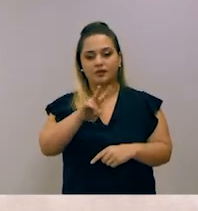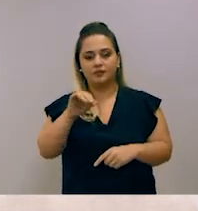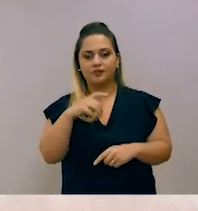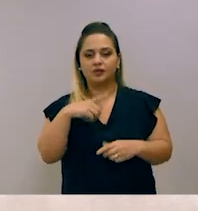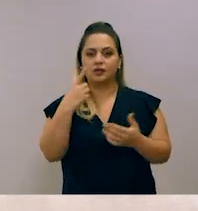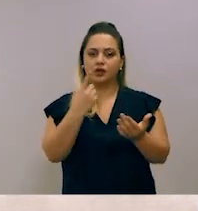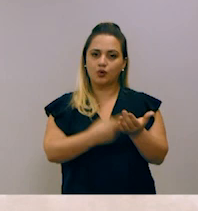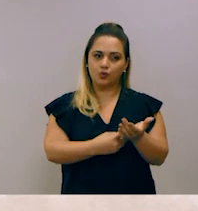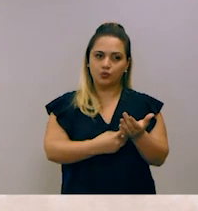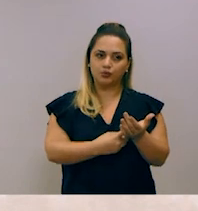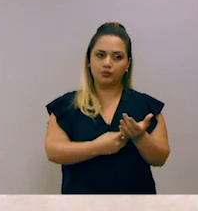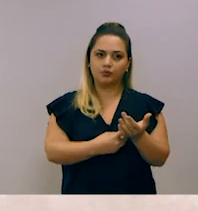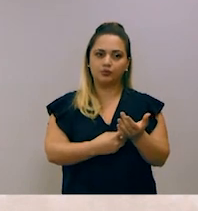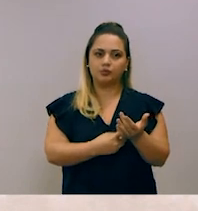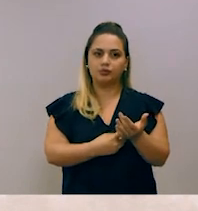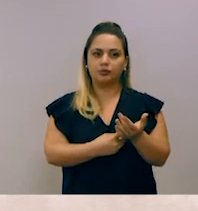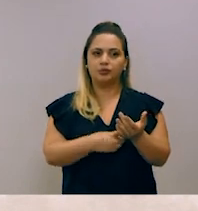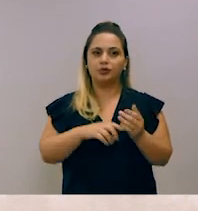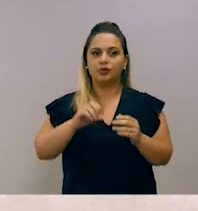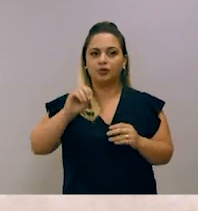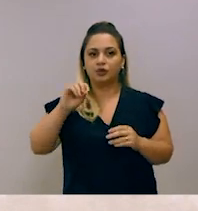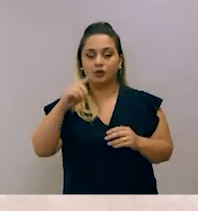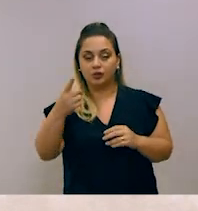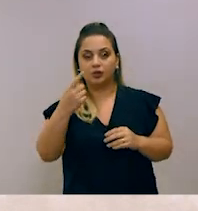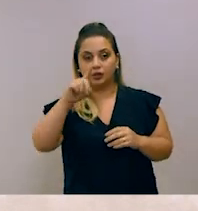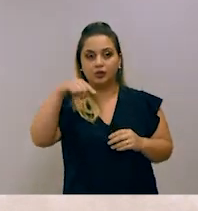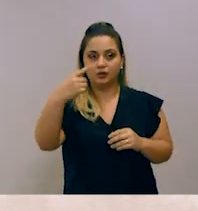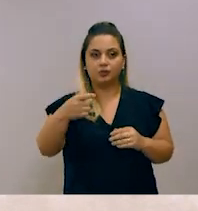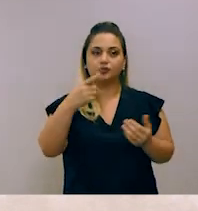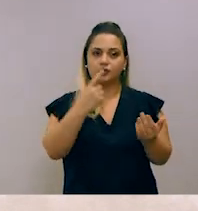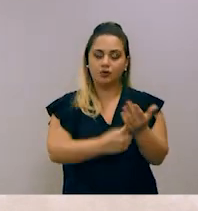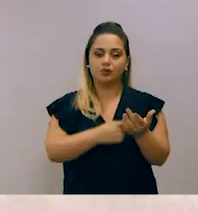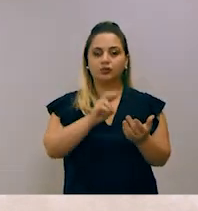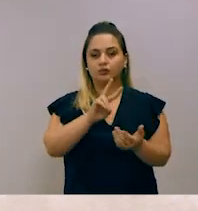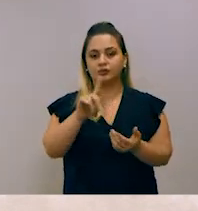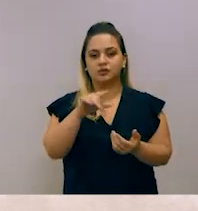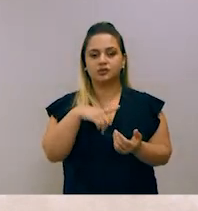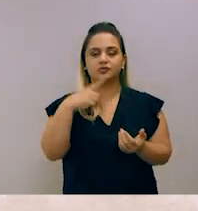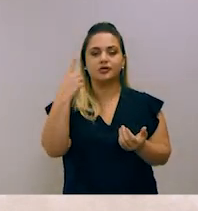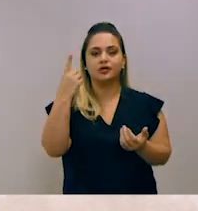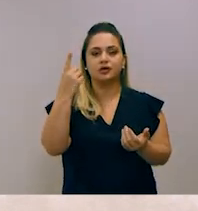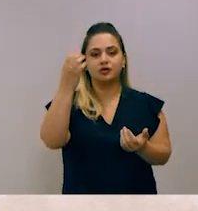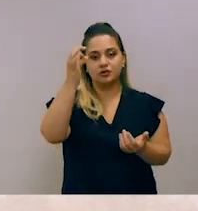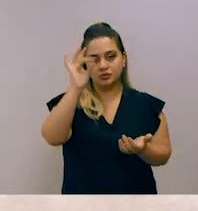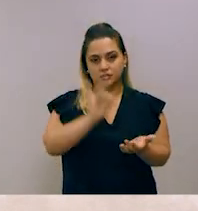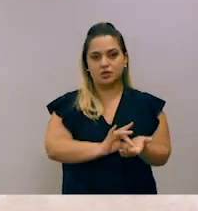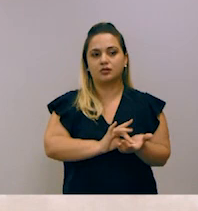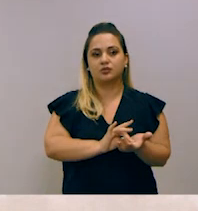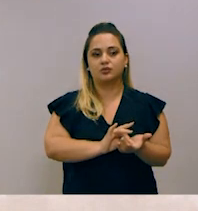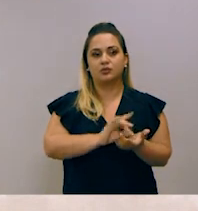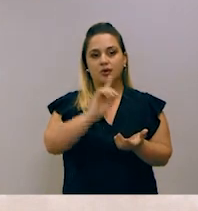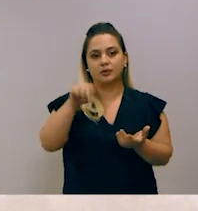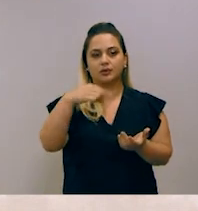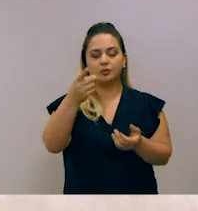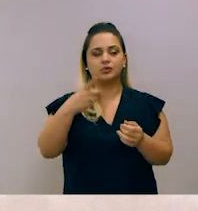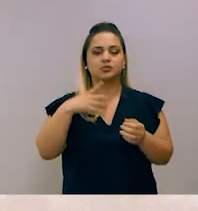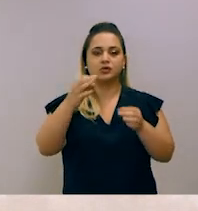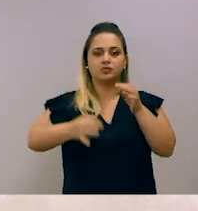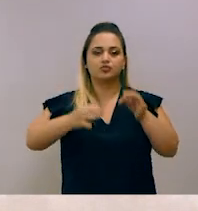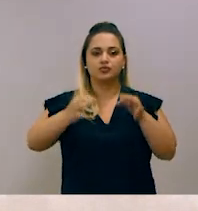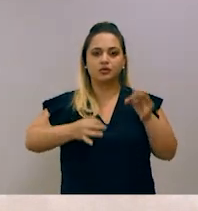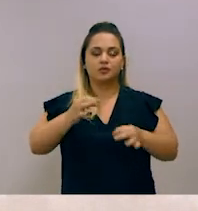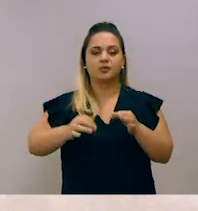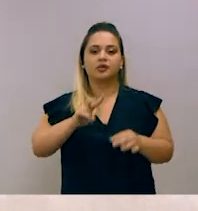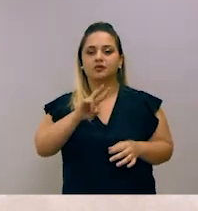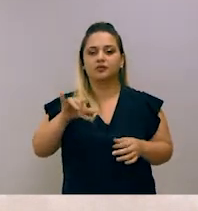and then there is the ruling or agreement, and this ruling is officialized. So there is the